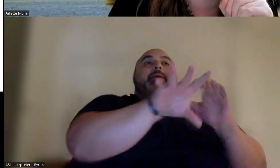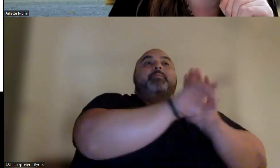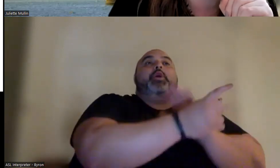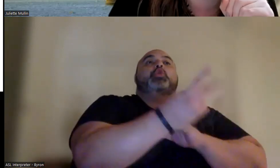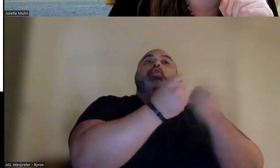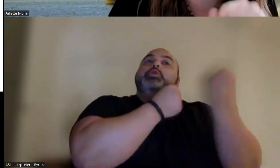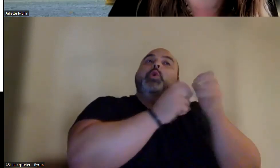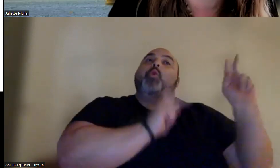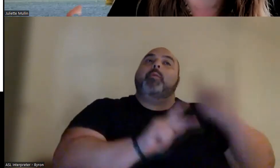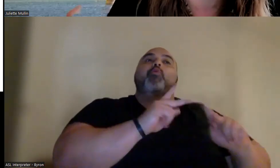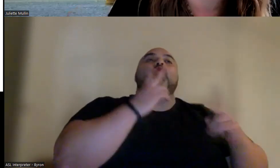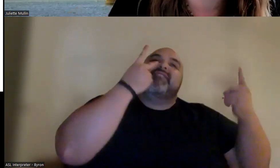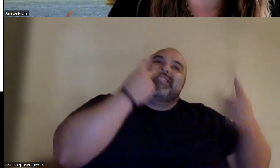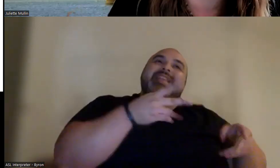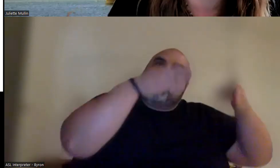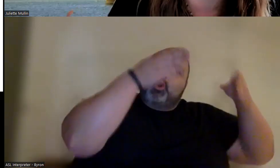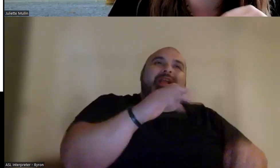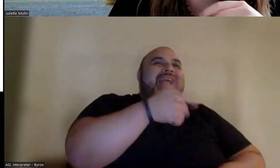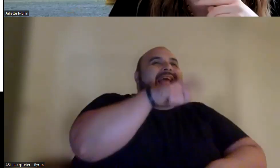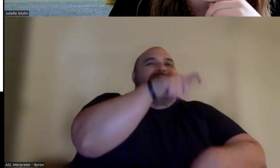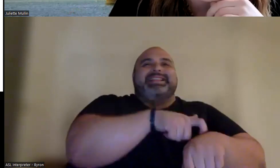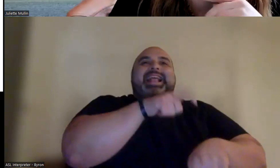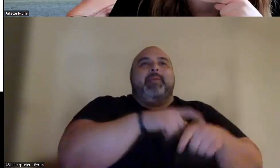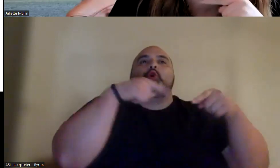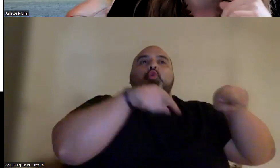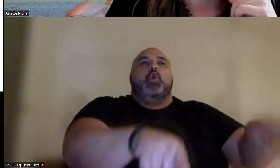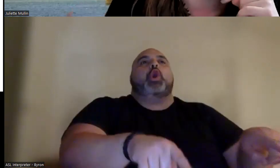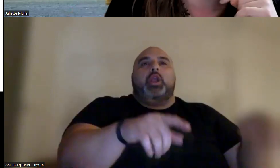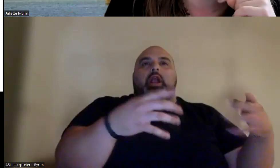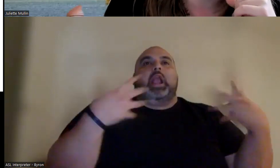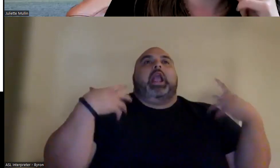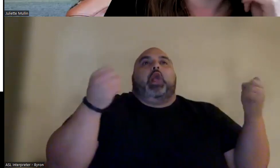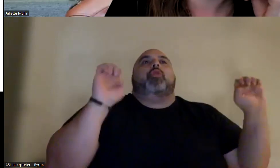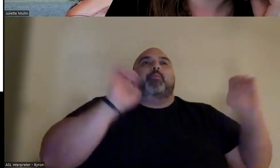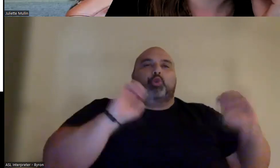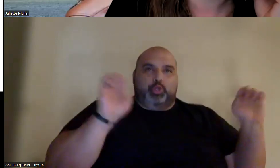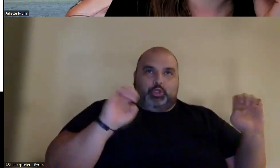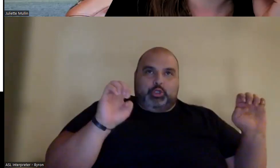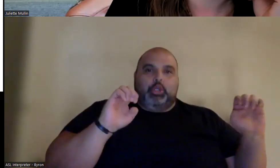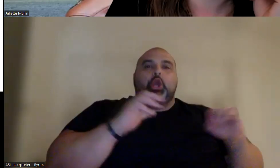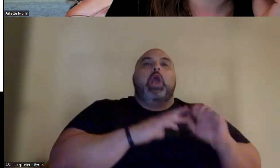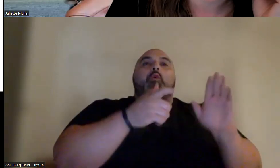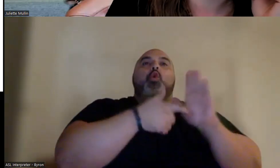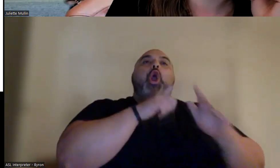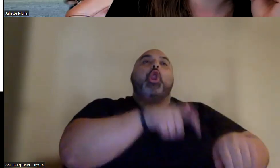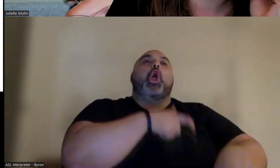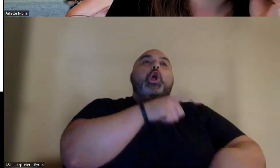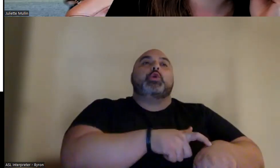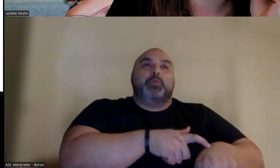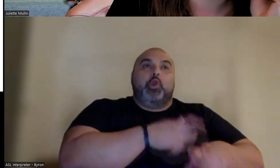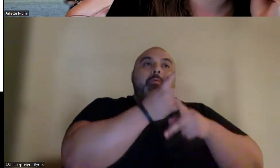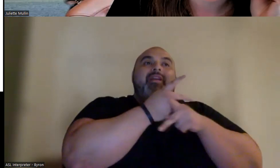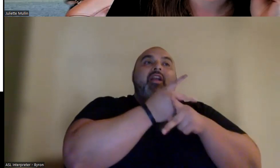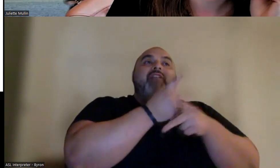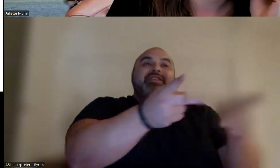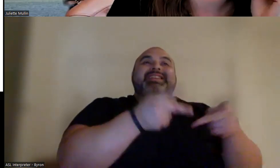who can visit them in person at any time during a public health emergency. And it would require long-term care facilities to allow at